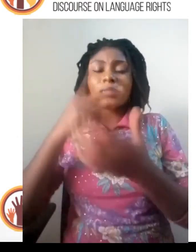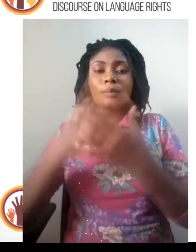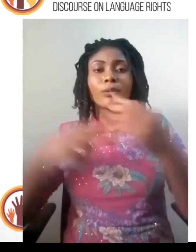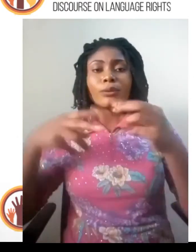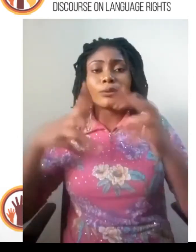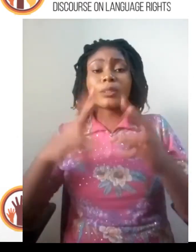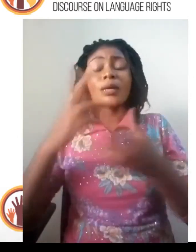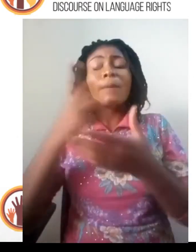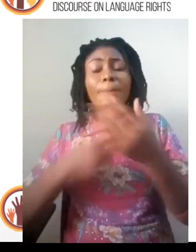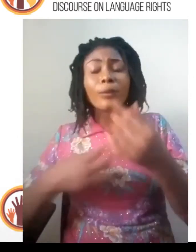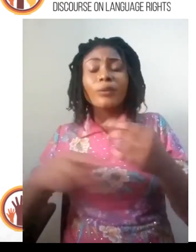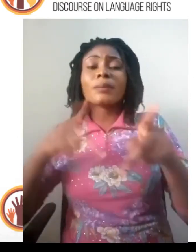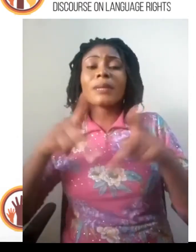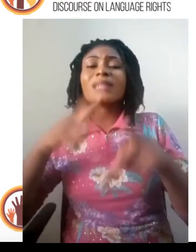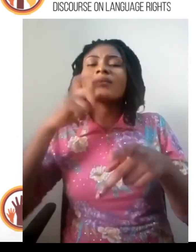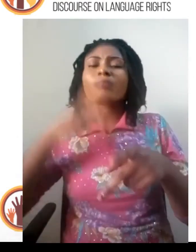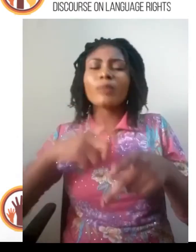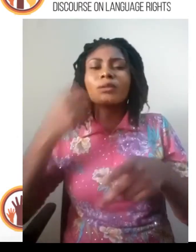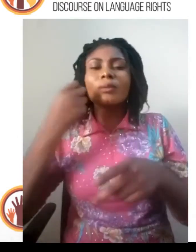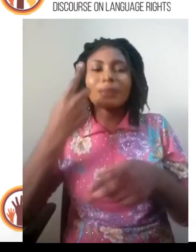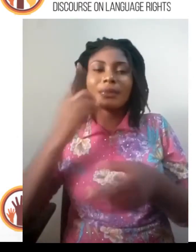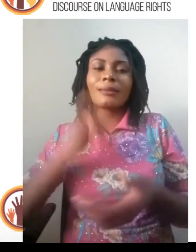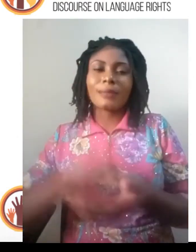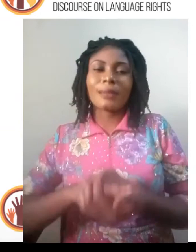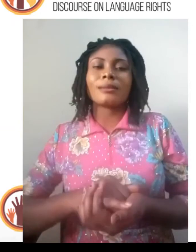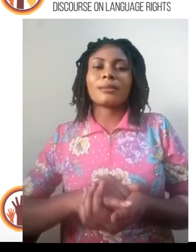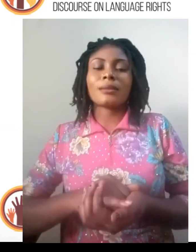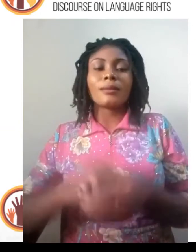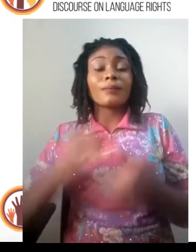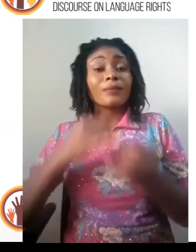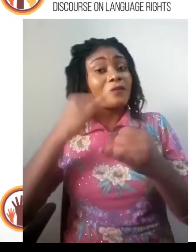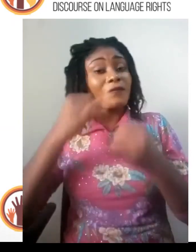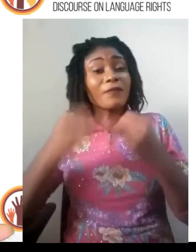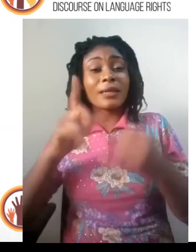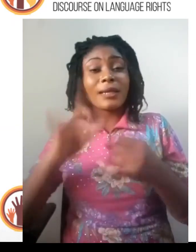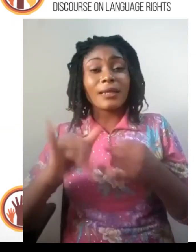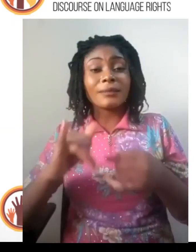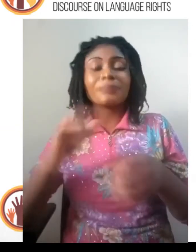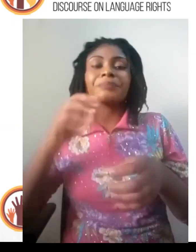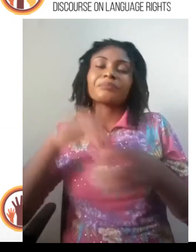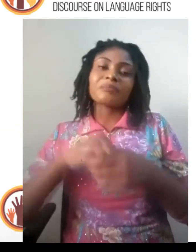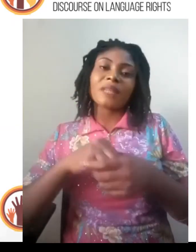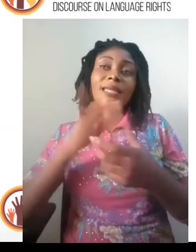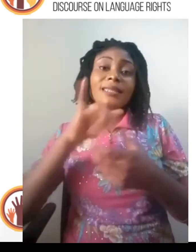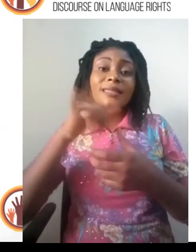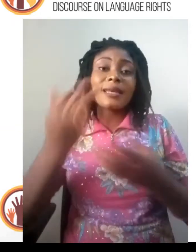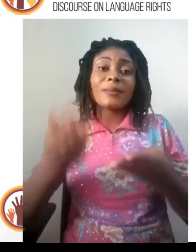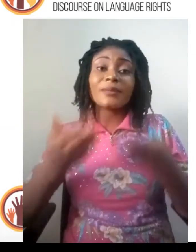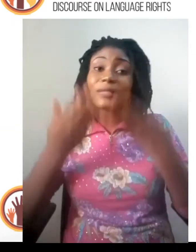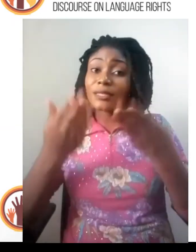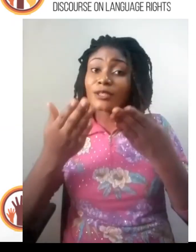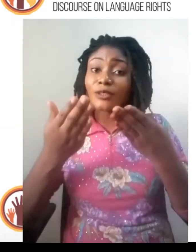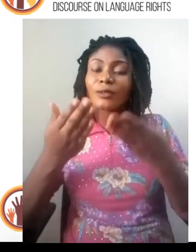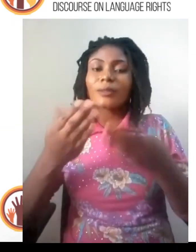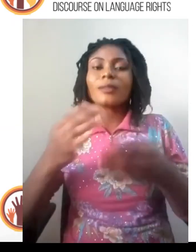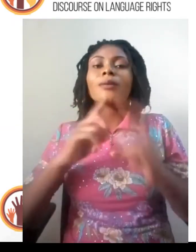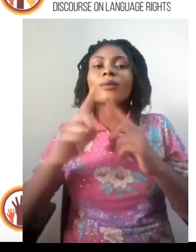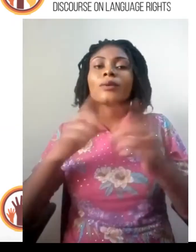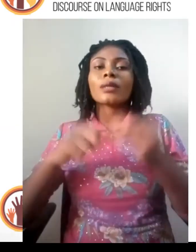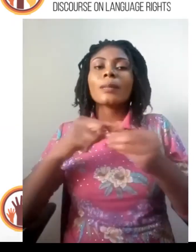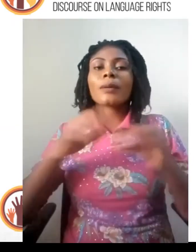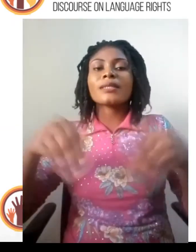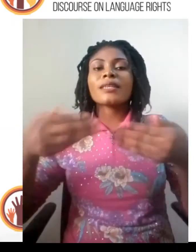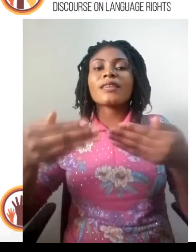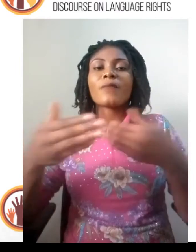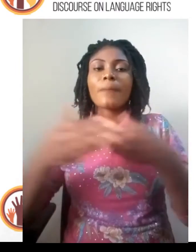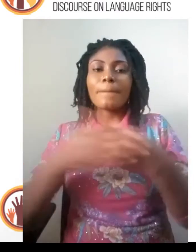that. Finally, in their presentation, they talked about giving back. And this, of course, spoke